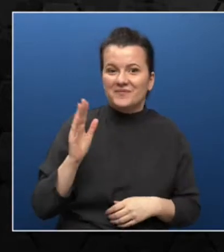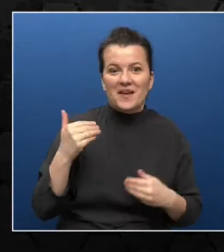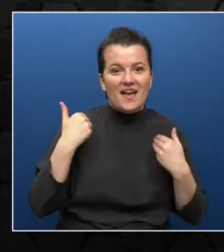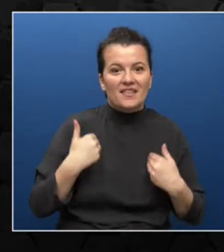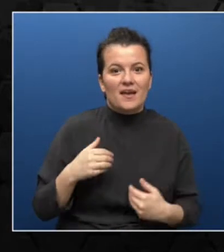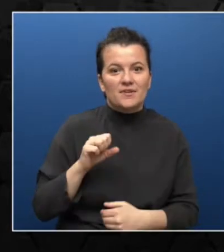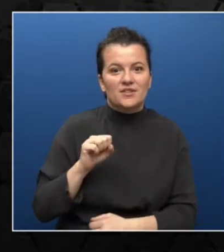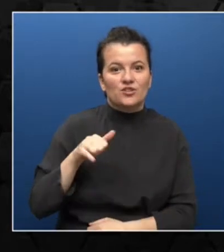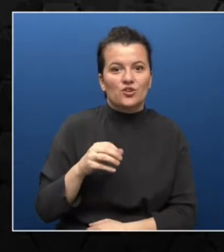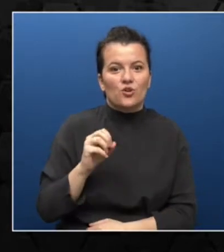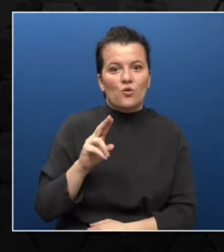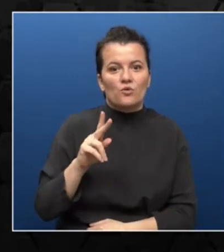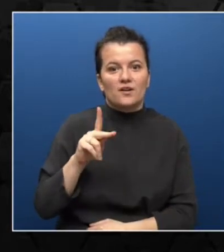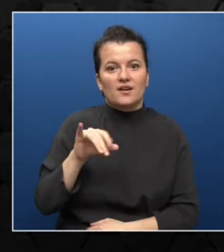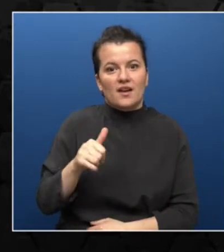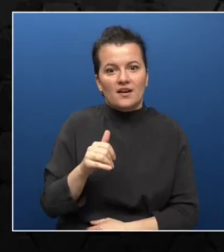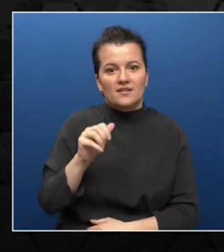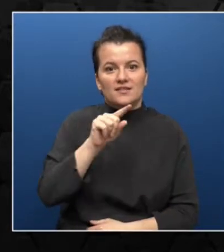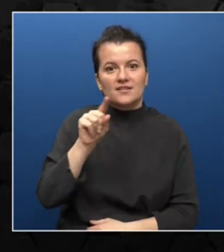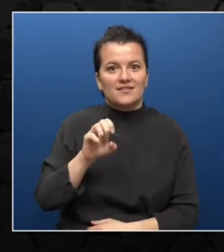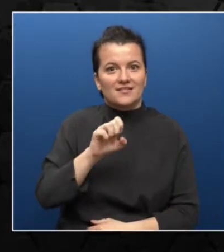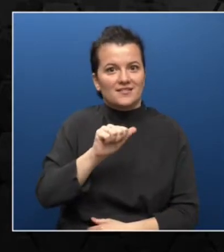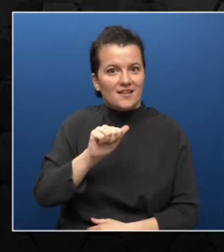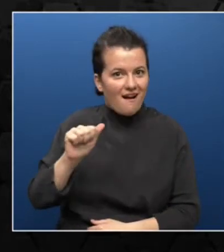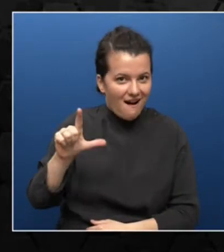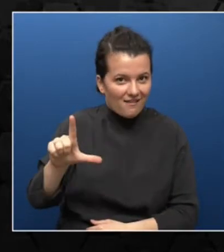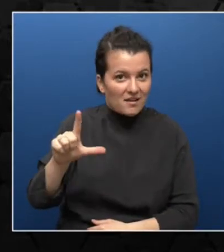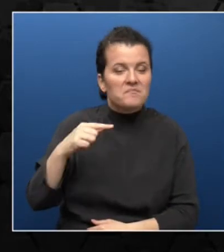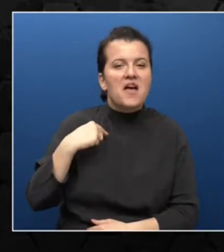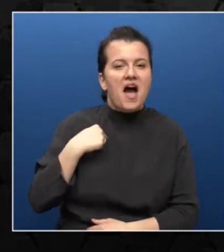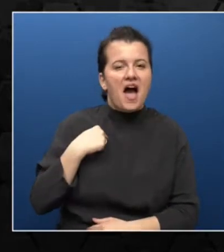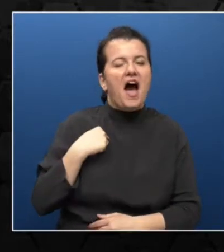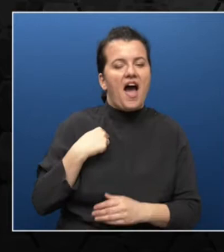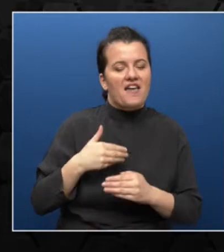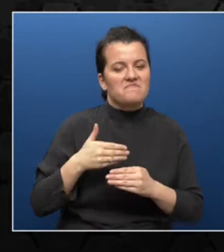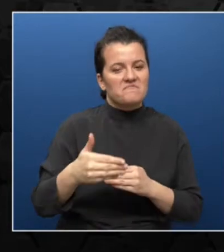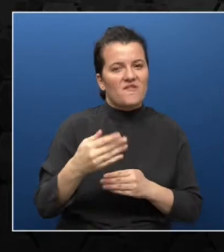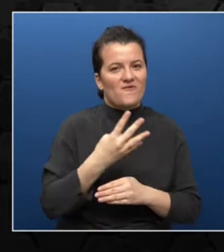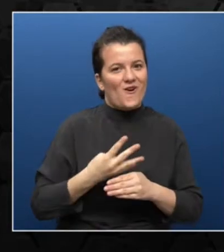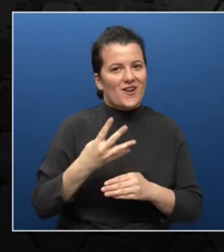I am your host for the first half of this conference, together with Kunal.